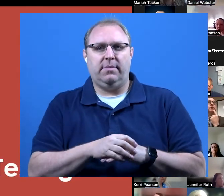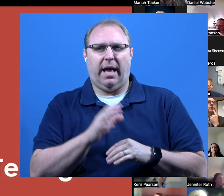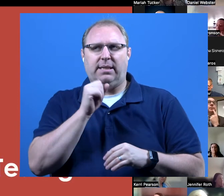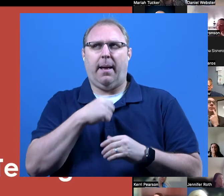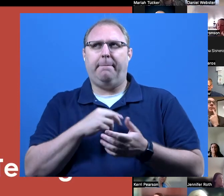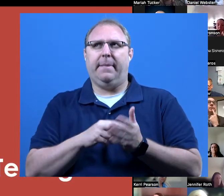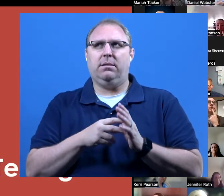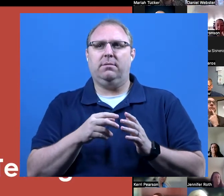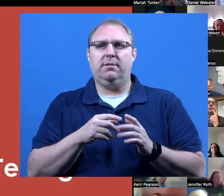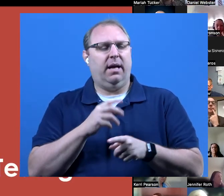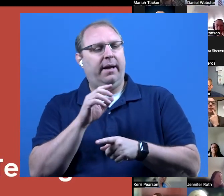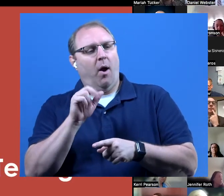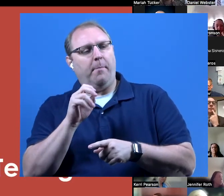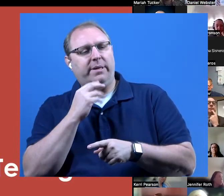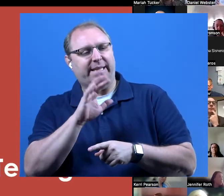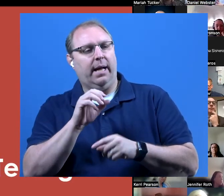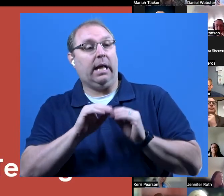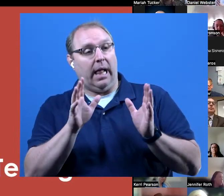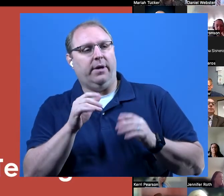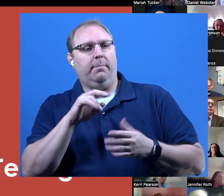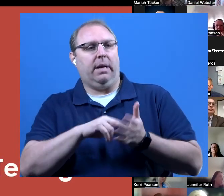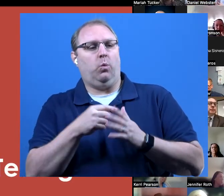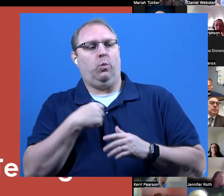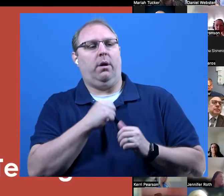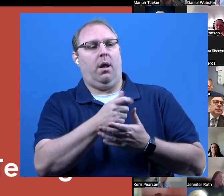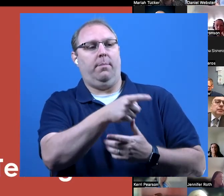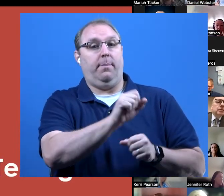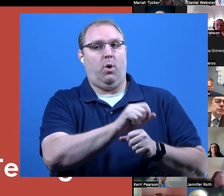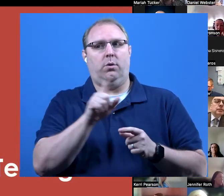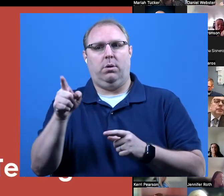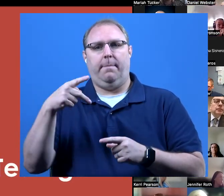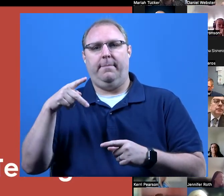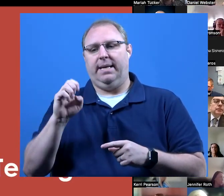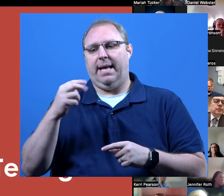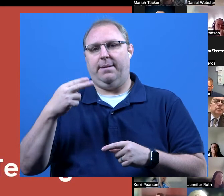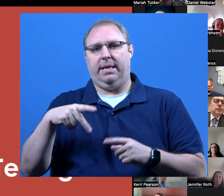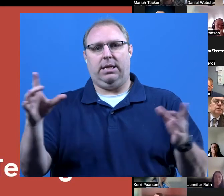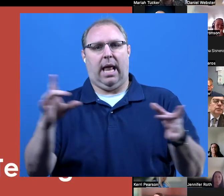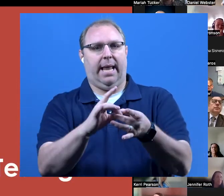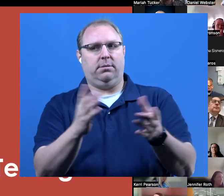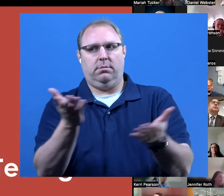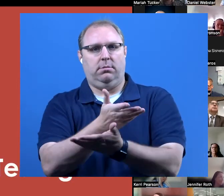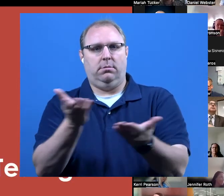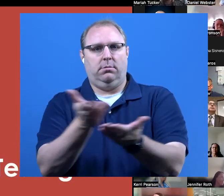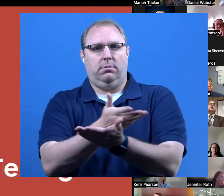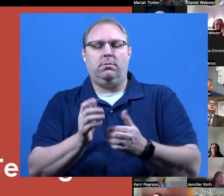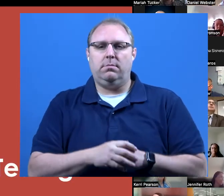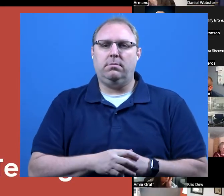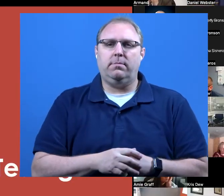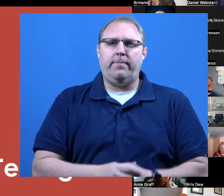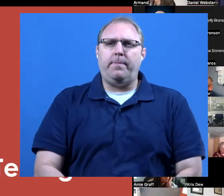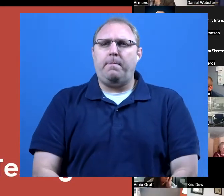minutes so you can have a second to stretch or grab a glass of water or run to the bathroom. 2 minutes is maybe not long enough, maybe 3 or 4 minutes. How's